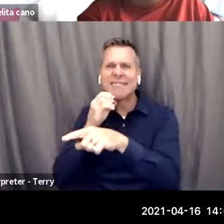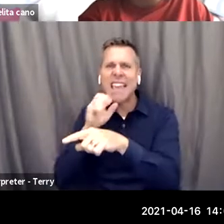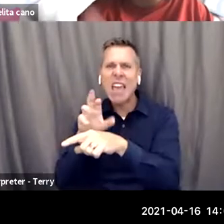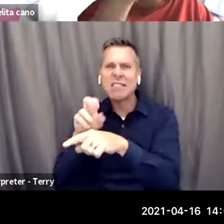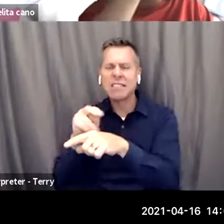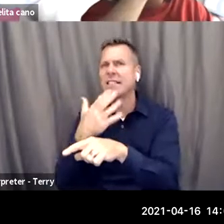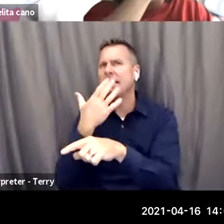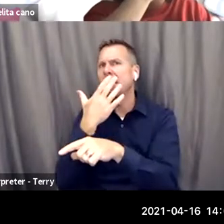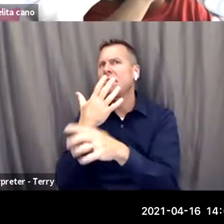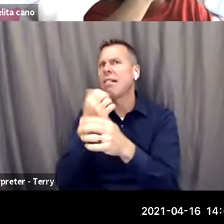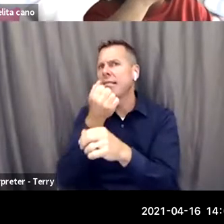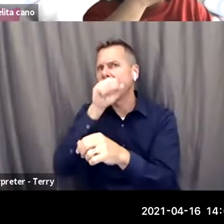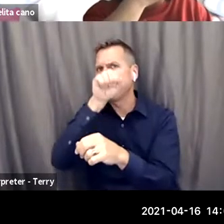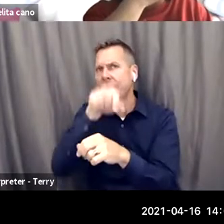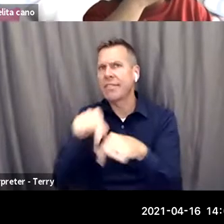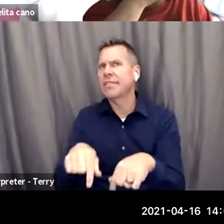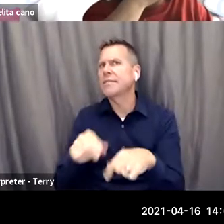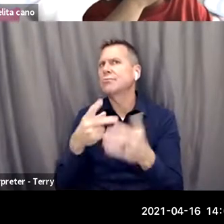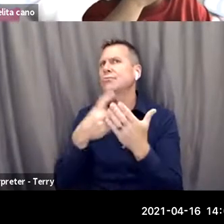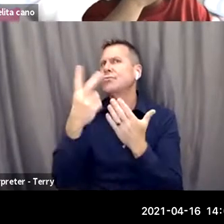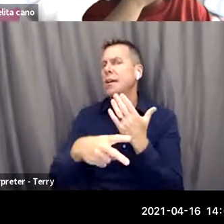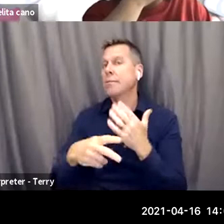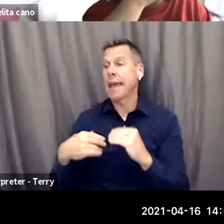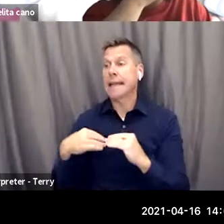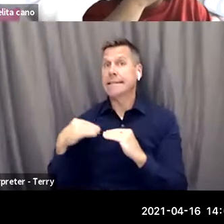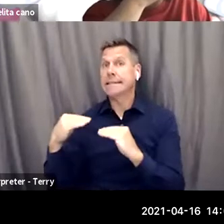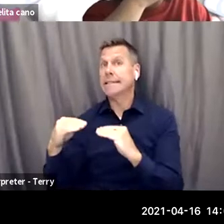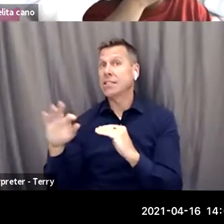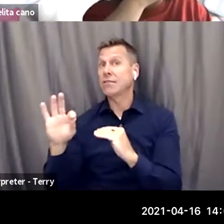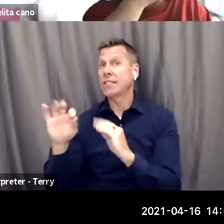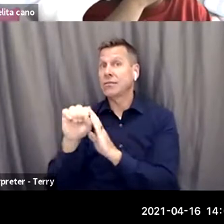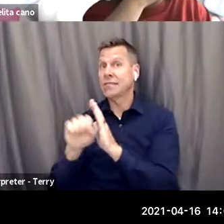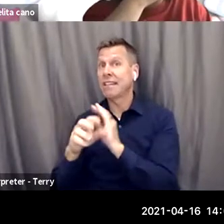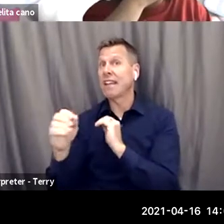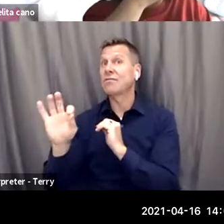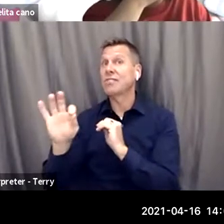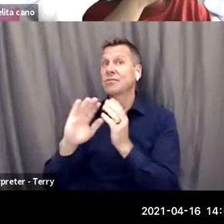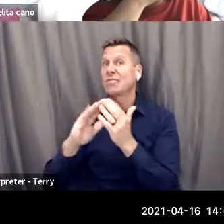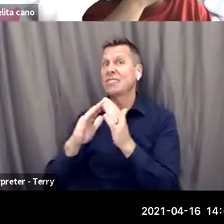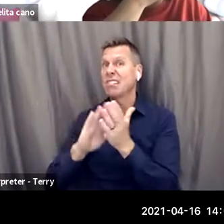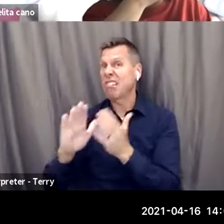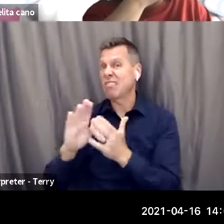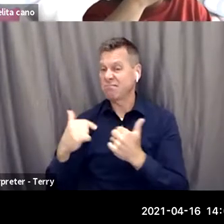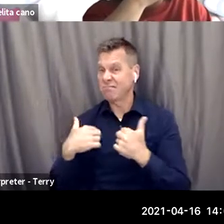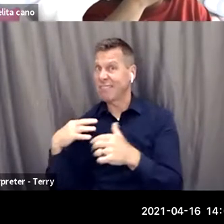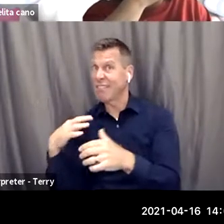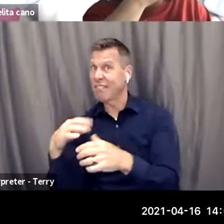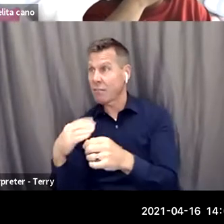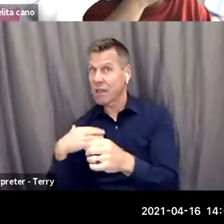this program. I teach at Fresno State and Fresno City College. How can I get involved to help? Can my students get involved to